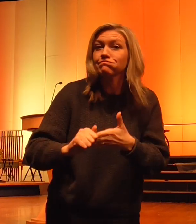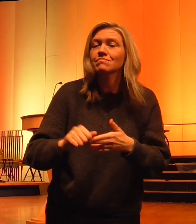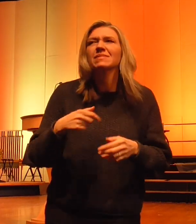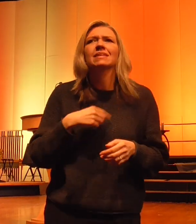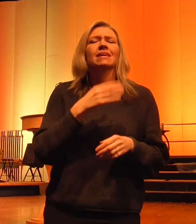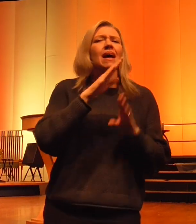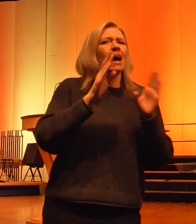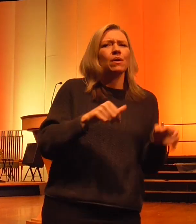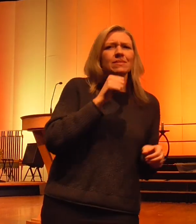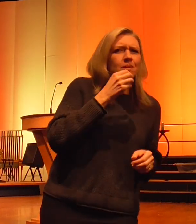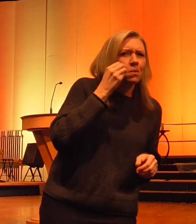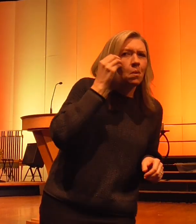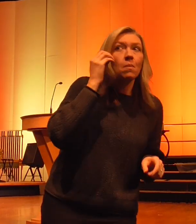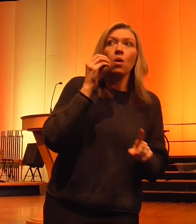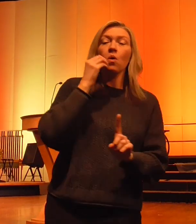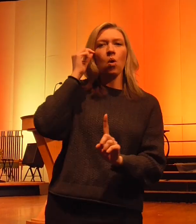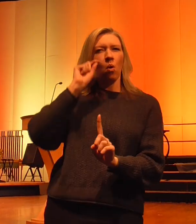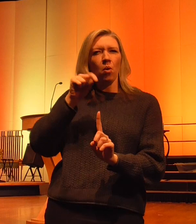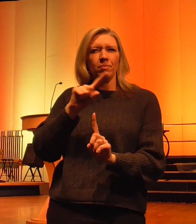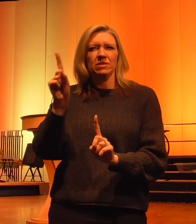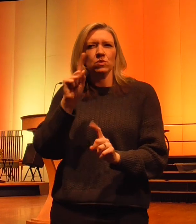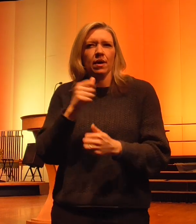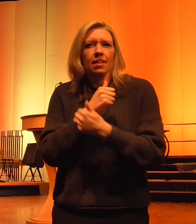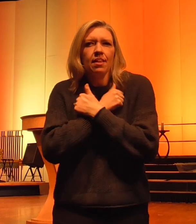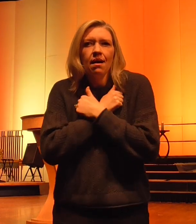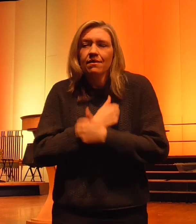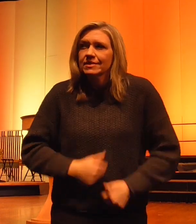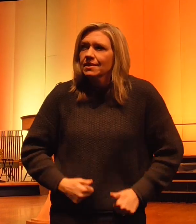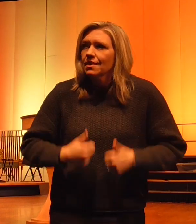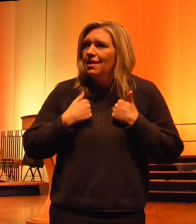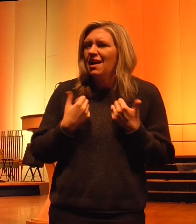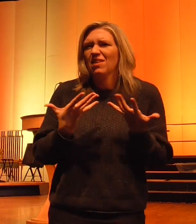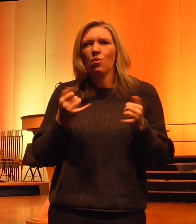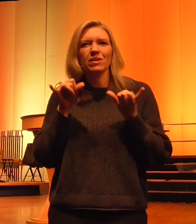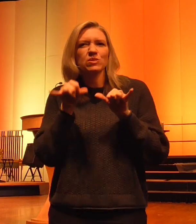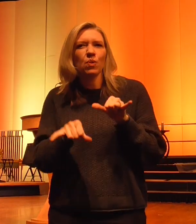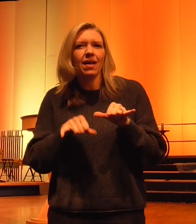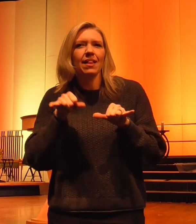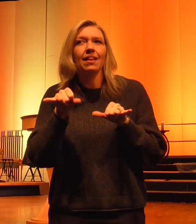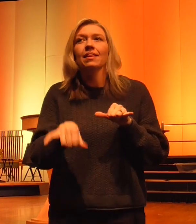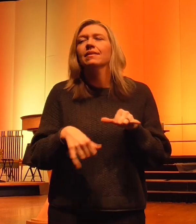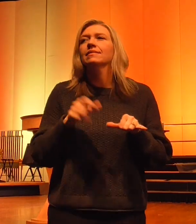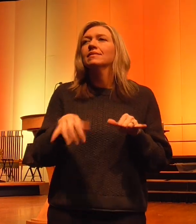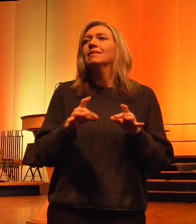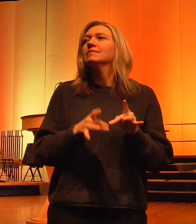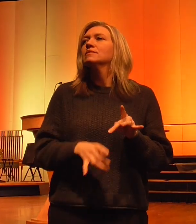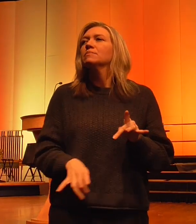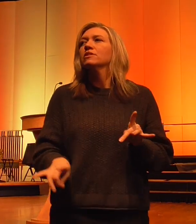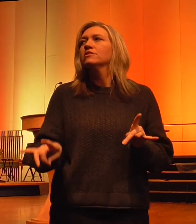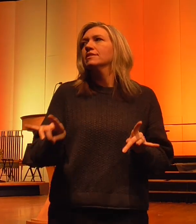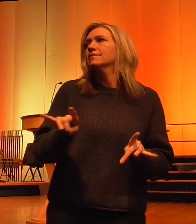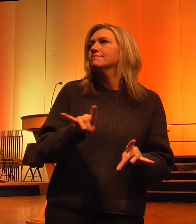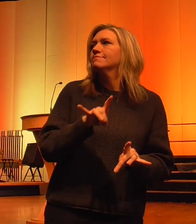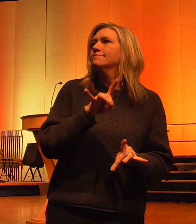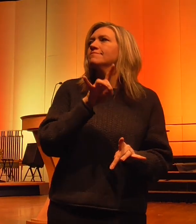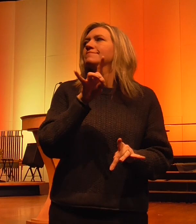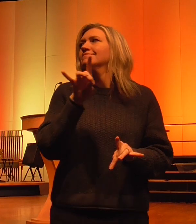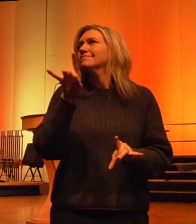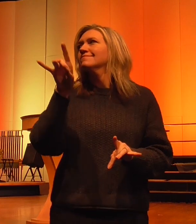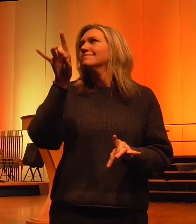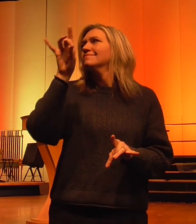home. Home is where love's alive when you wanna dwell in the spirit.